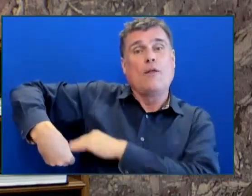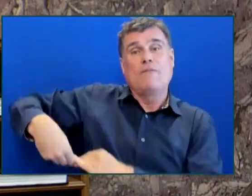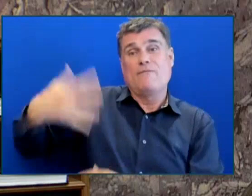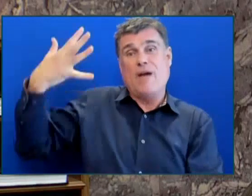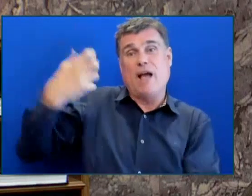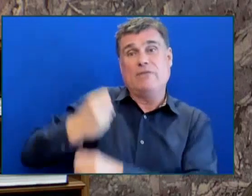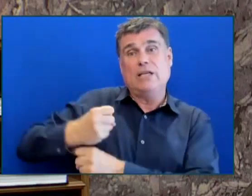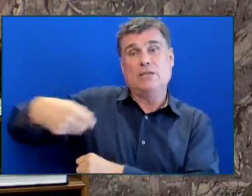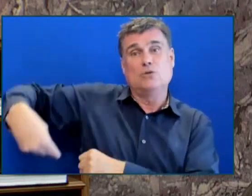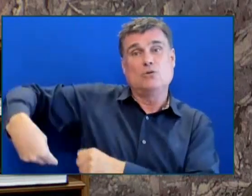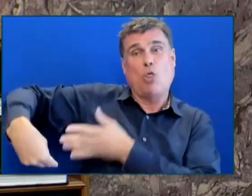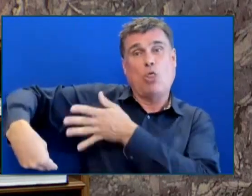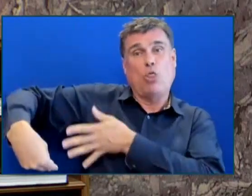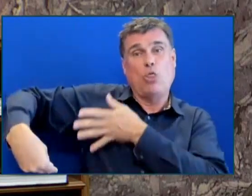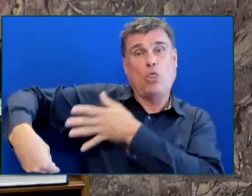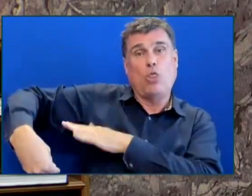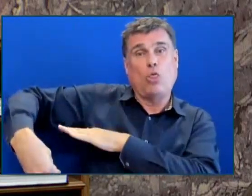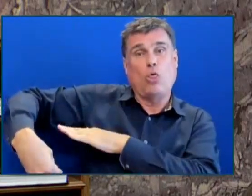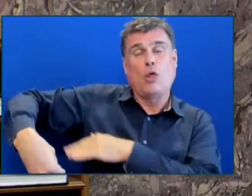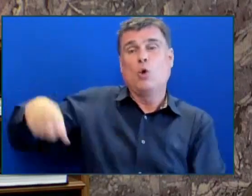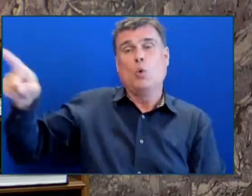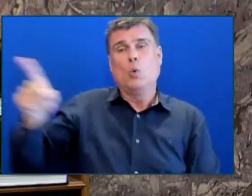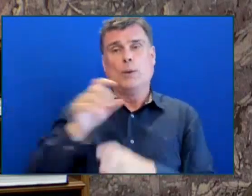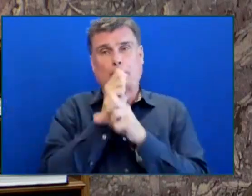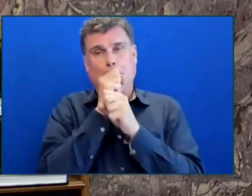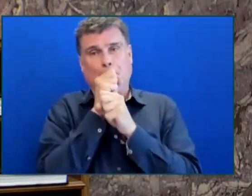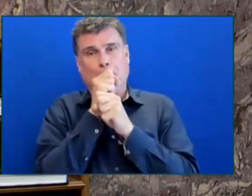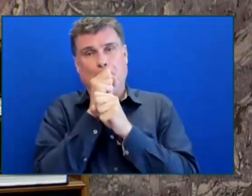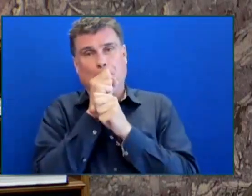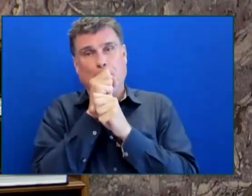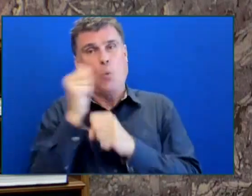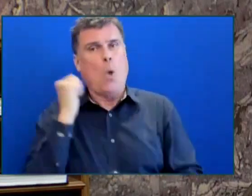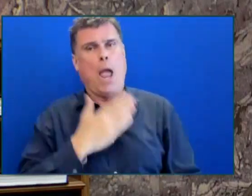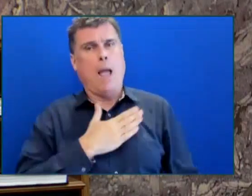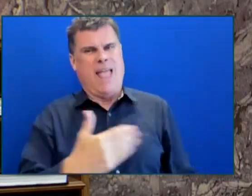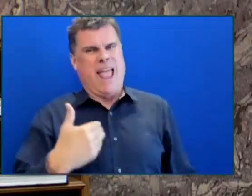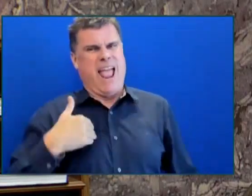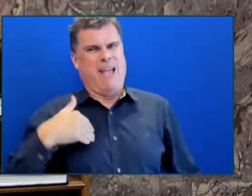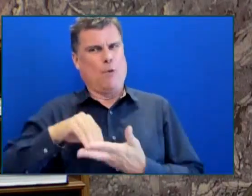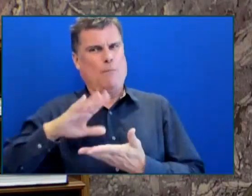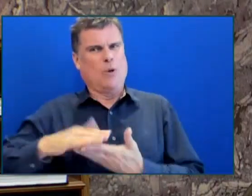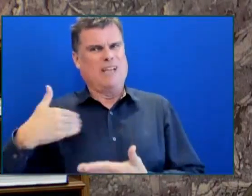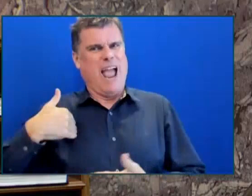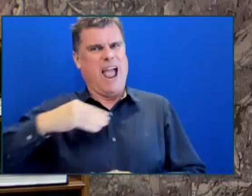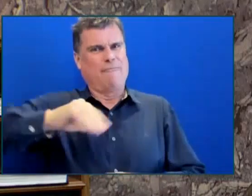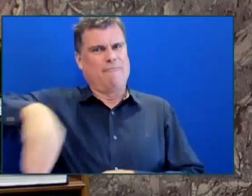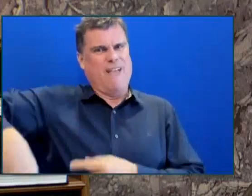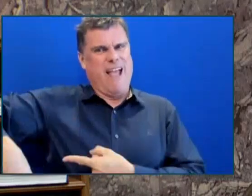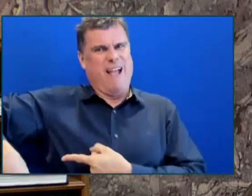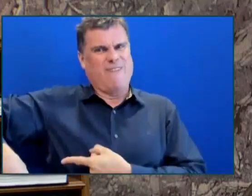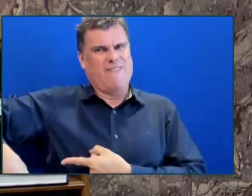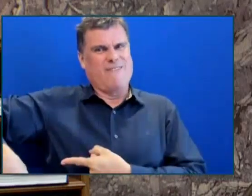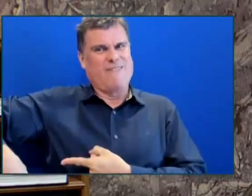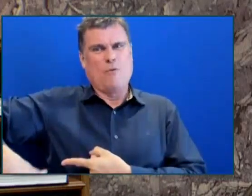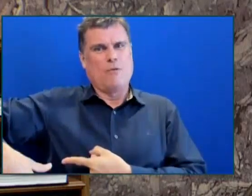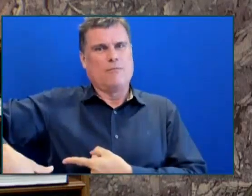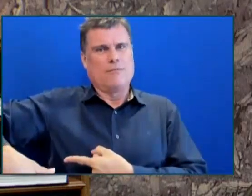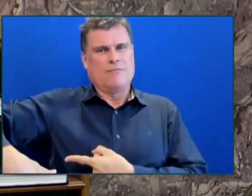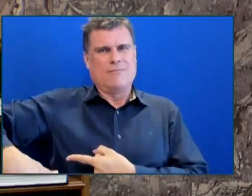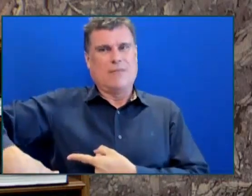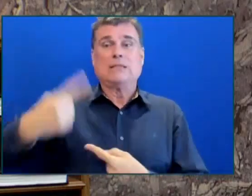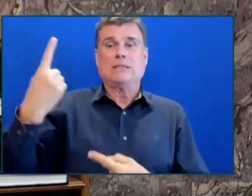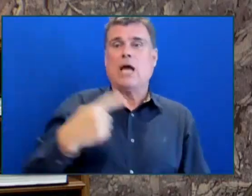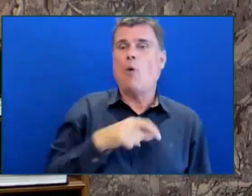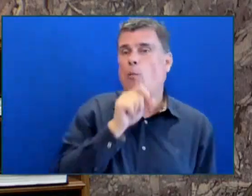that existence until it was leaked. Then the Premier had, through BC Housing, issue a very misleading statement saying, oh no, those issues were